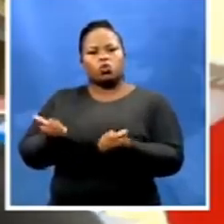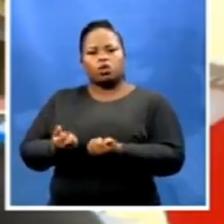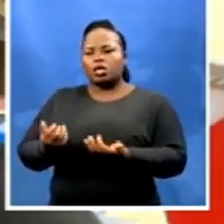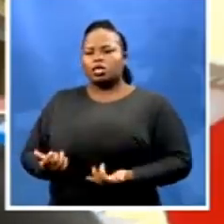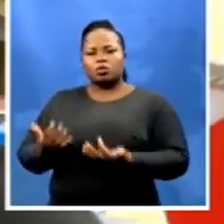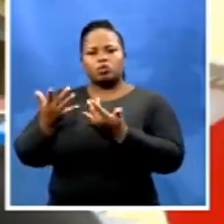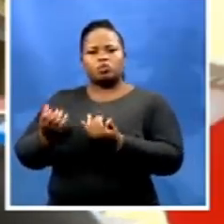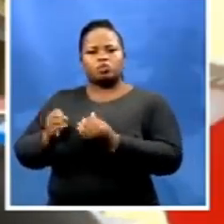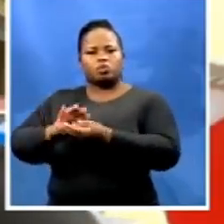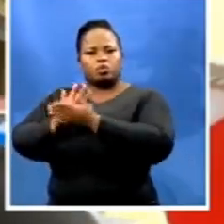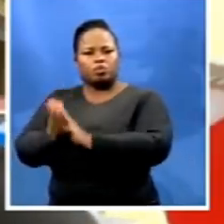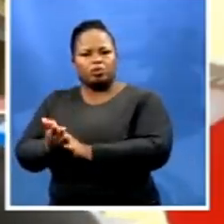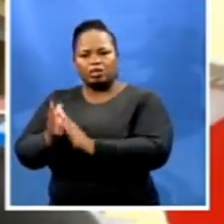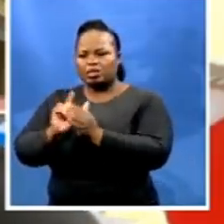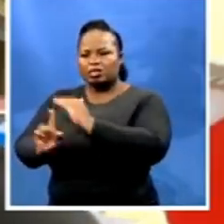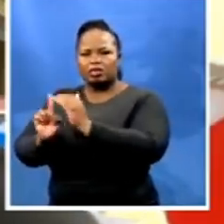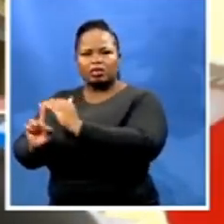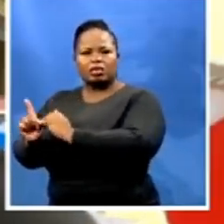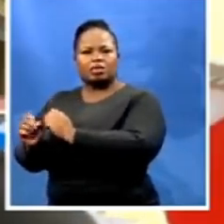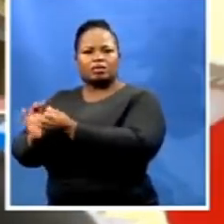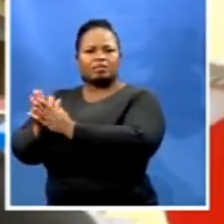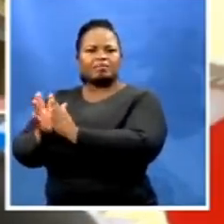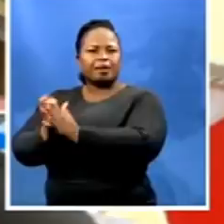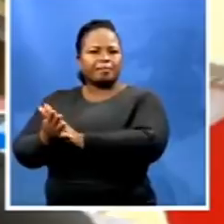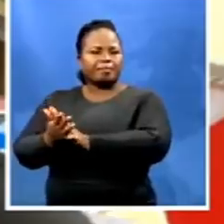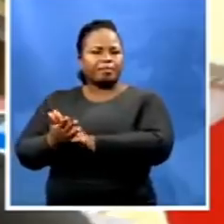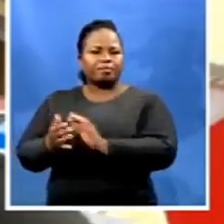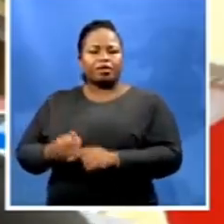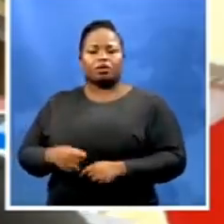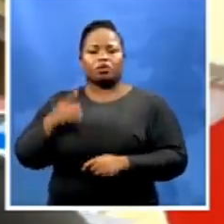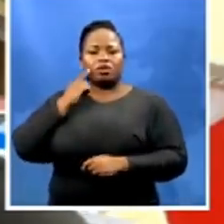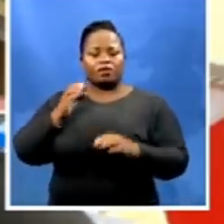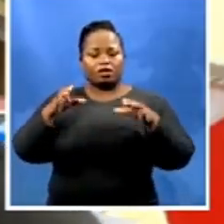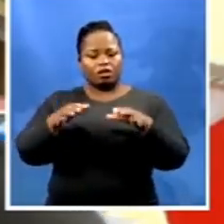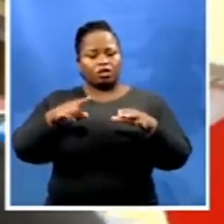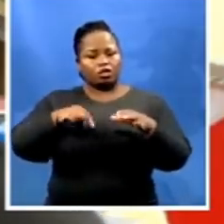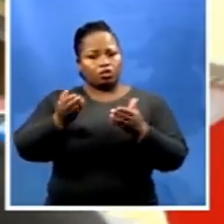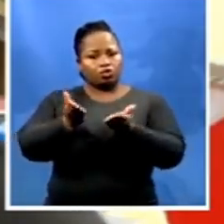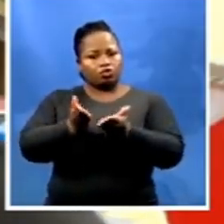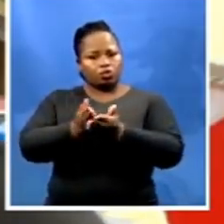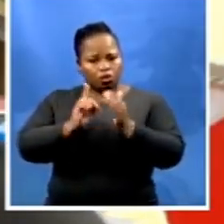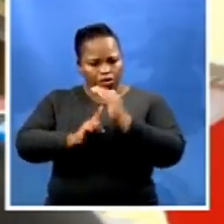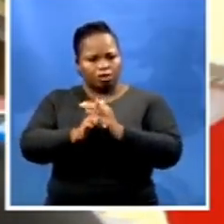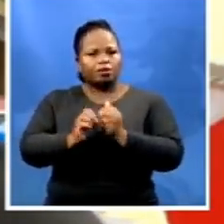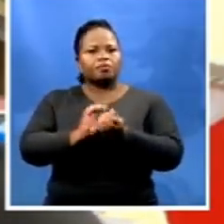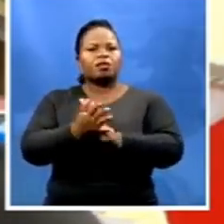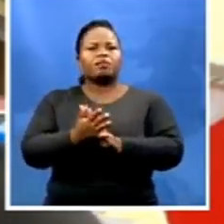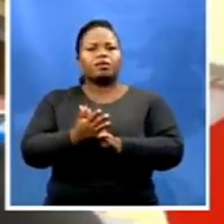And every time a school is broken into, we continue to receive calls that these things will